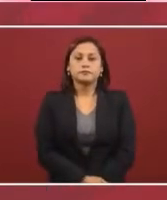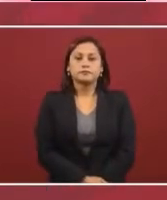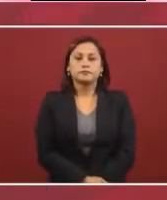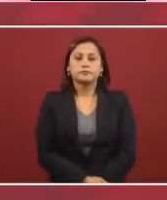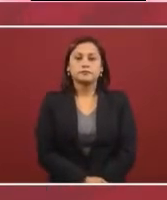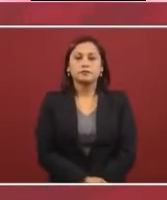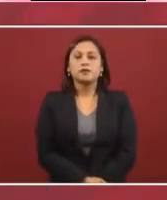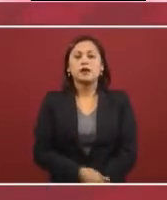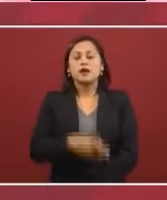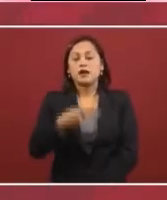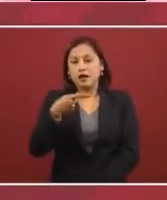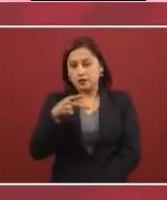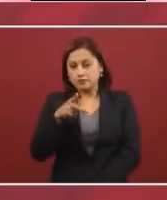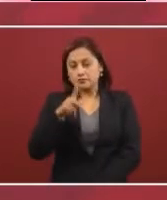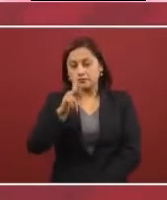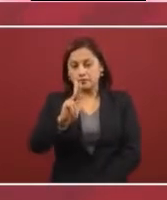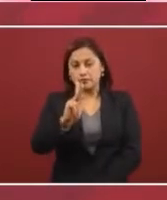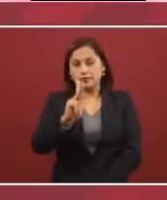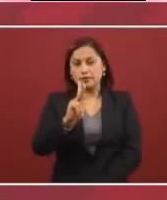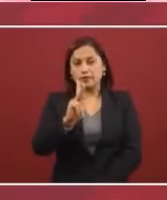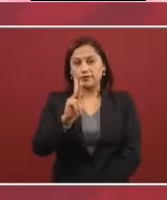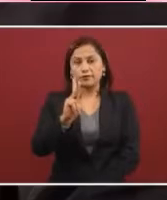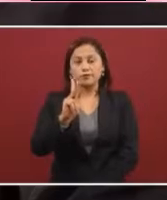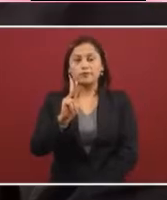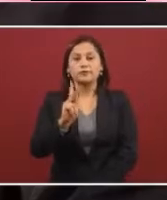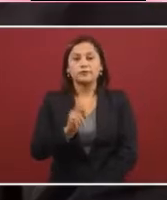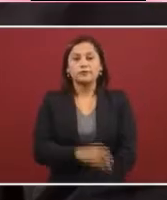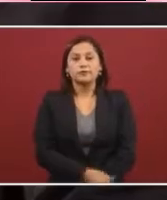in all the cases that I've found,